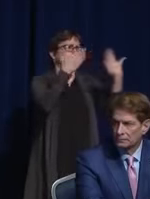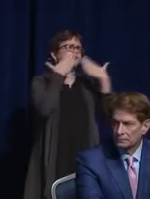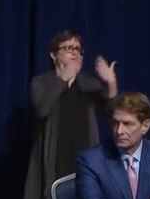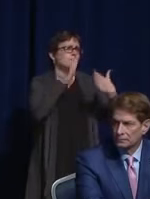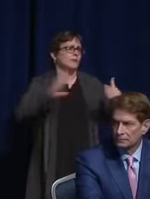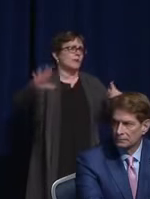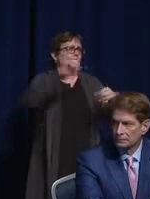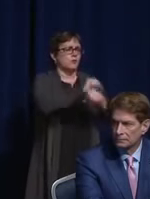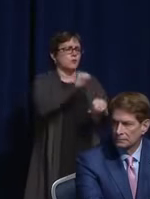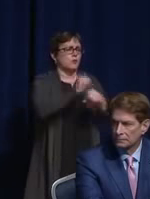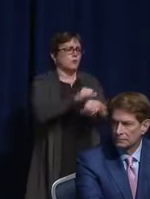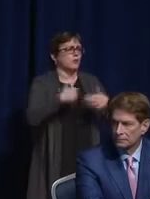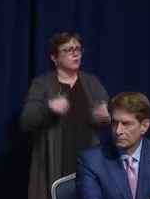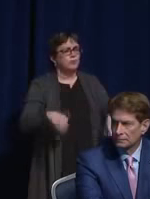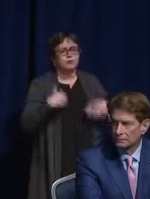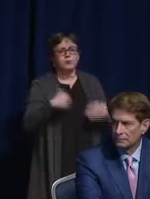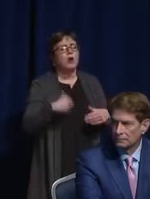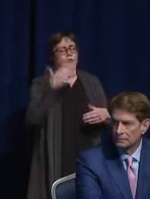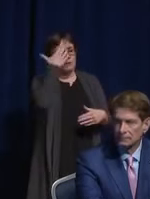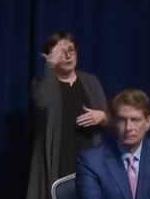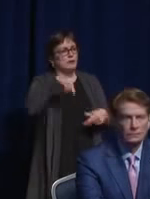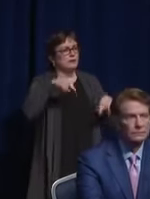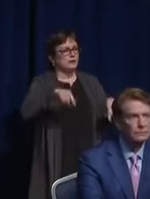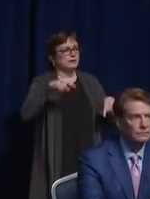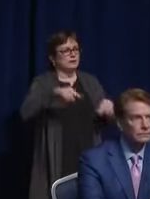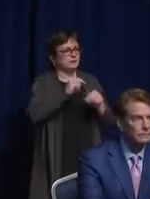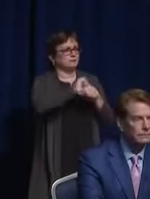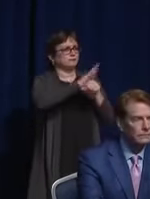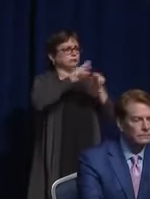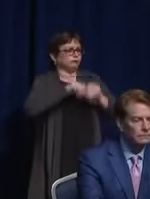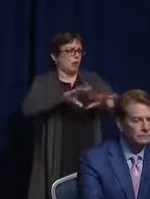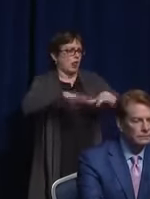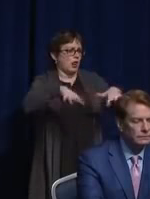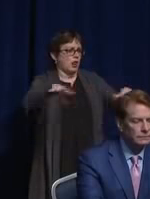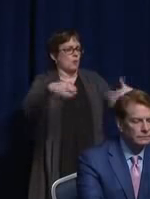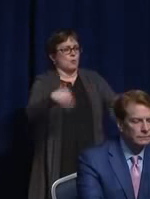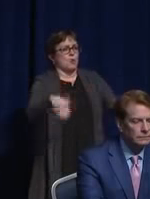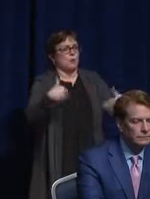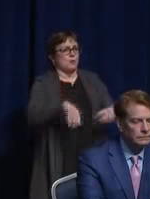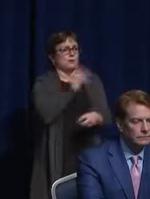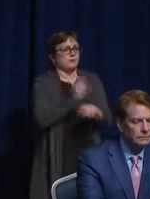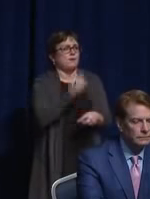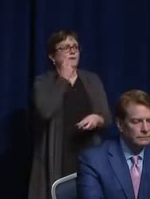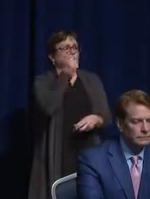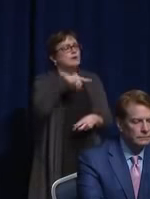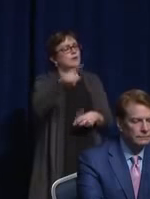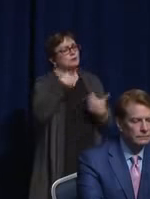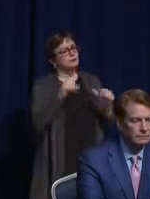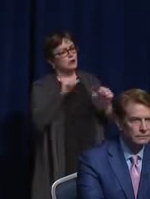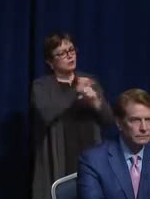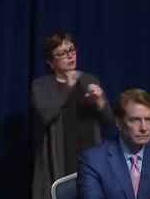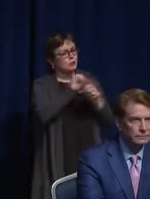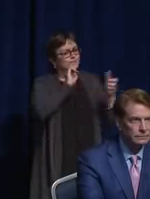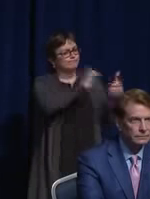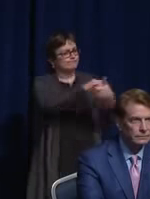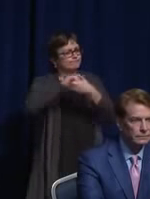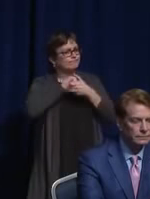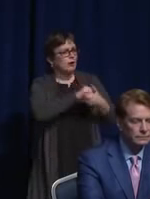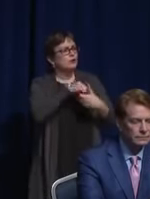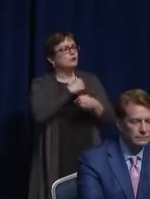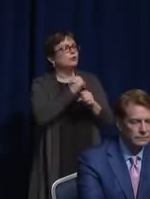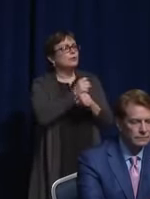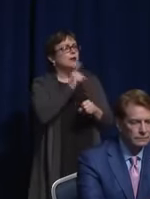this crisis is putting an enormous strain on their resources, and we're all working together to make sure that our frontline health